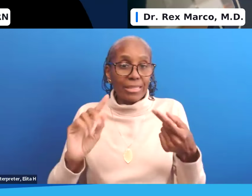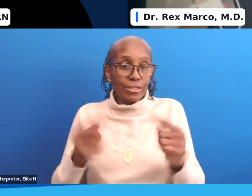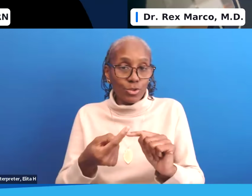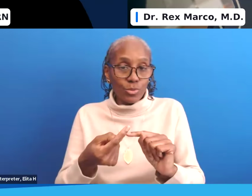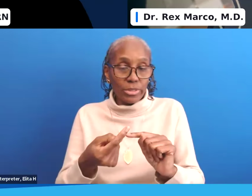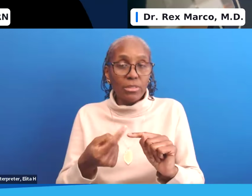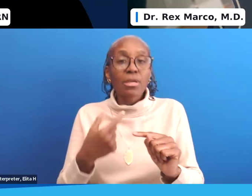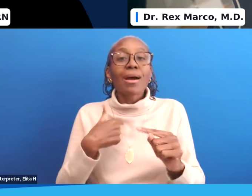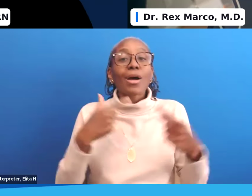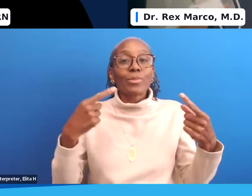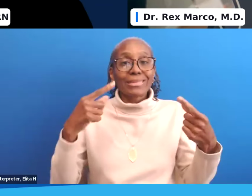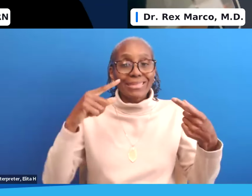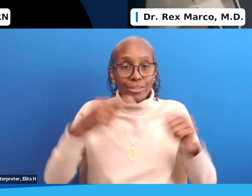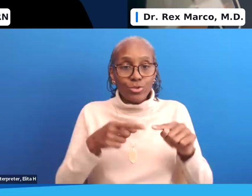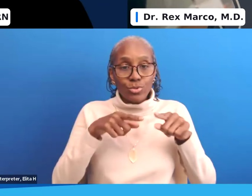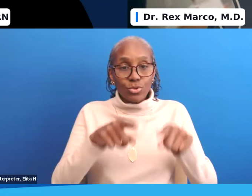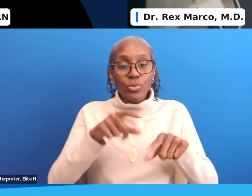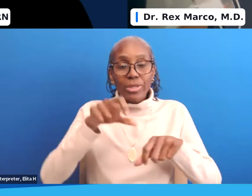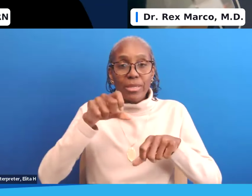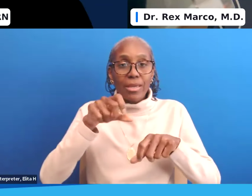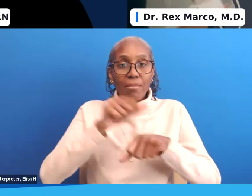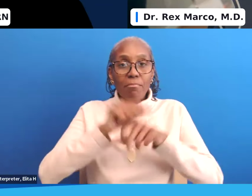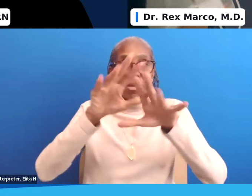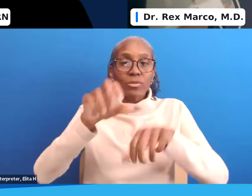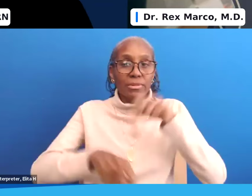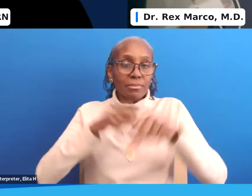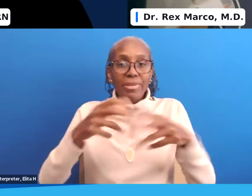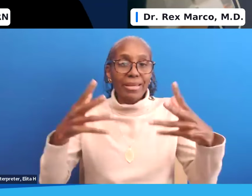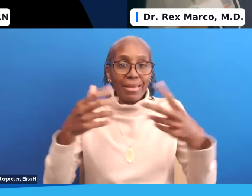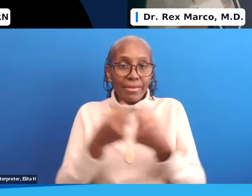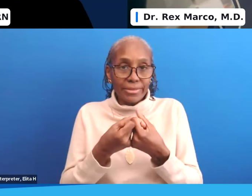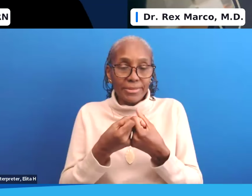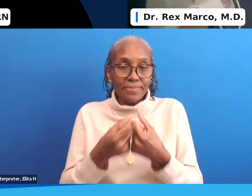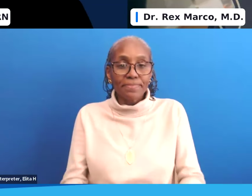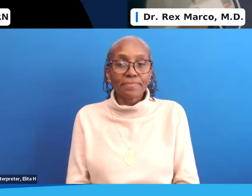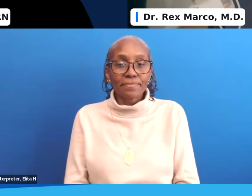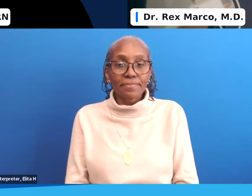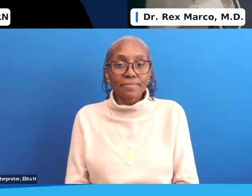was injured in a mountain bike accident. I